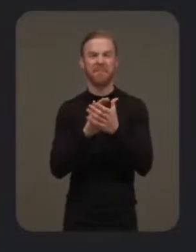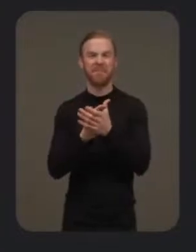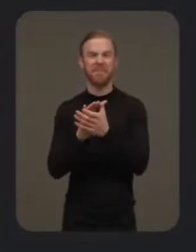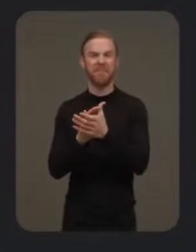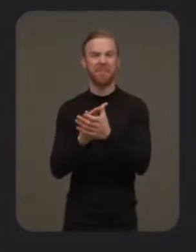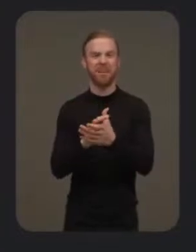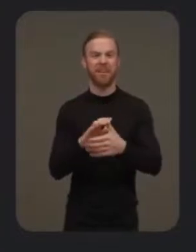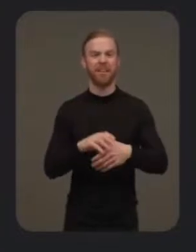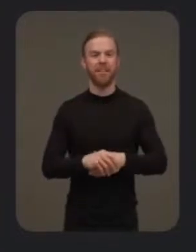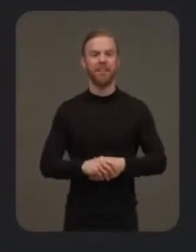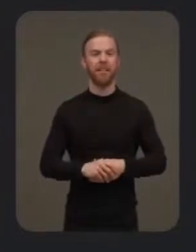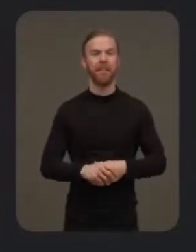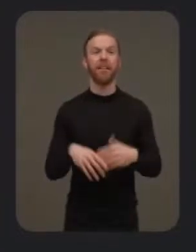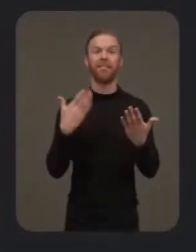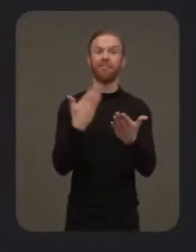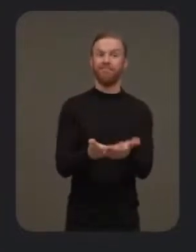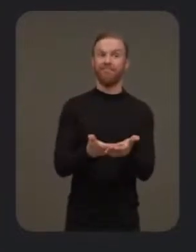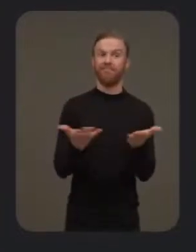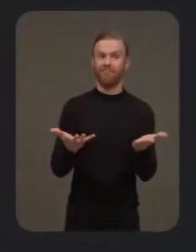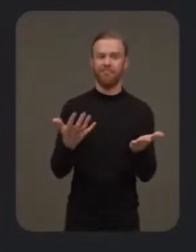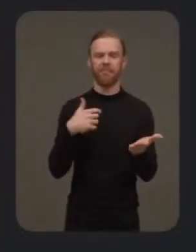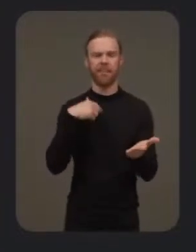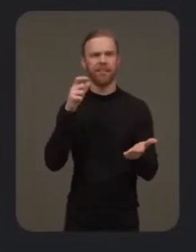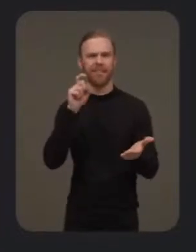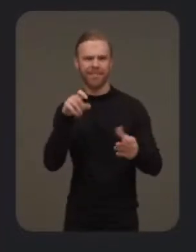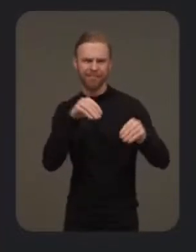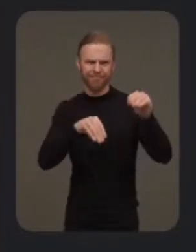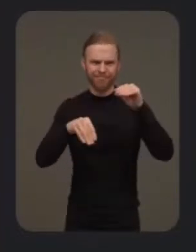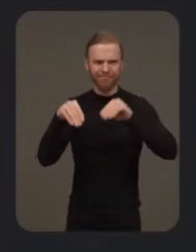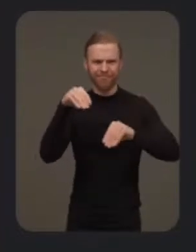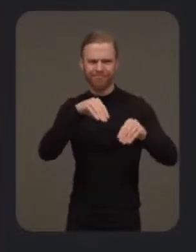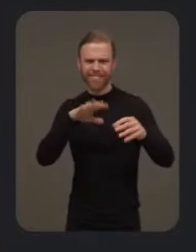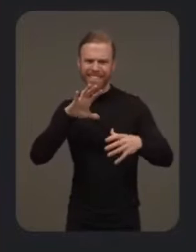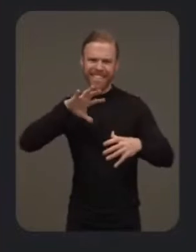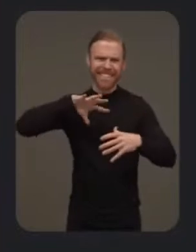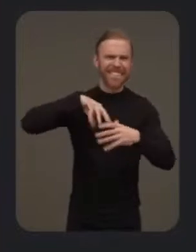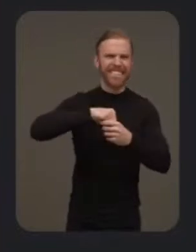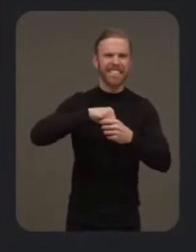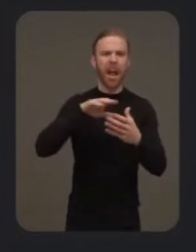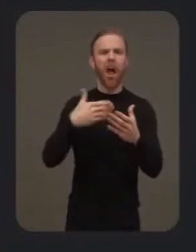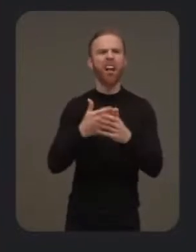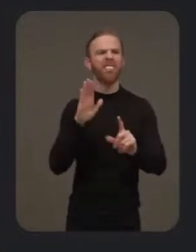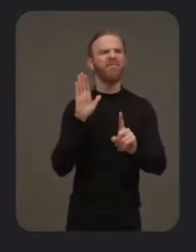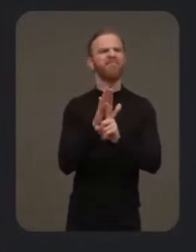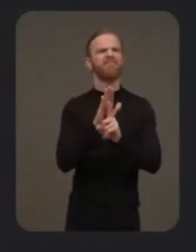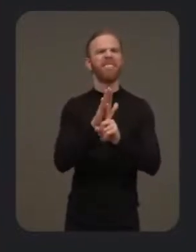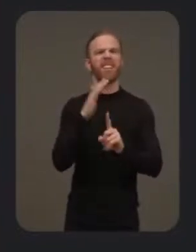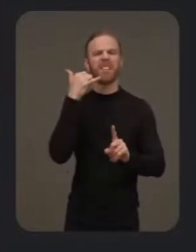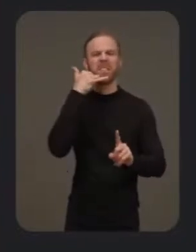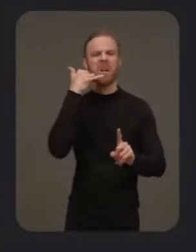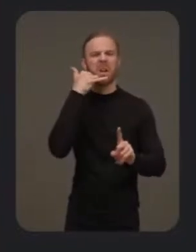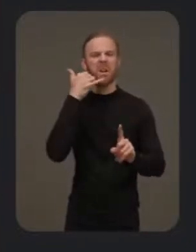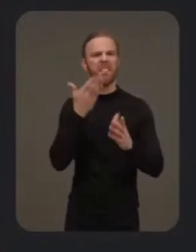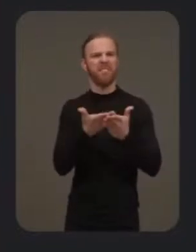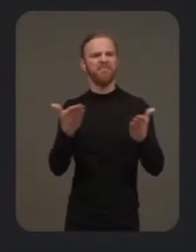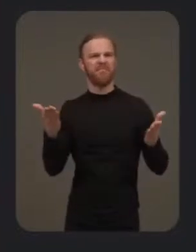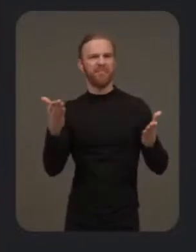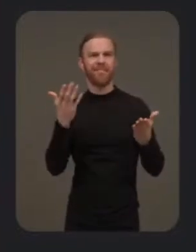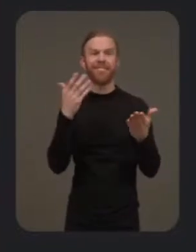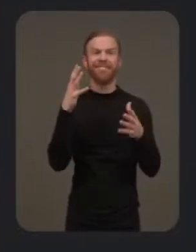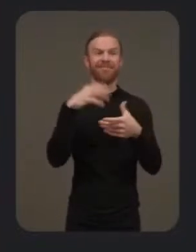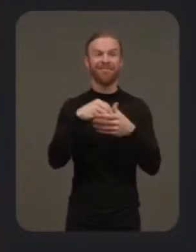Now, to get there, we had to pack a flagship level phone into nearly half the thickness, which meant